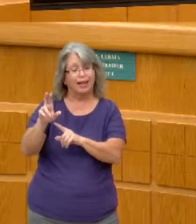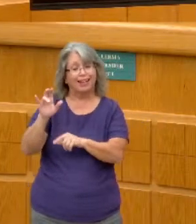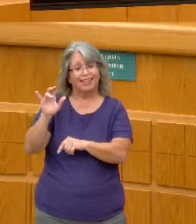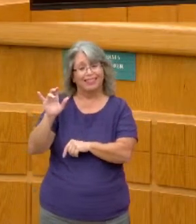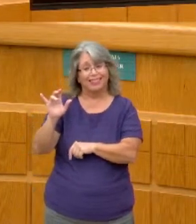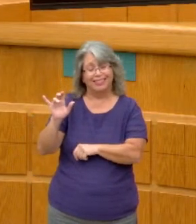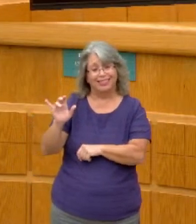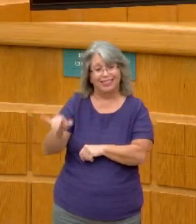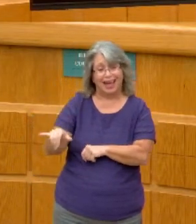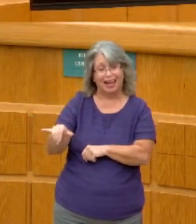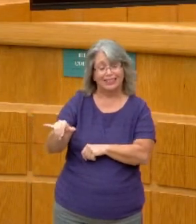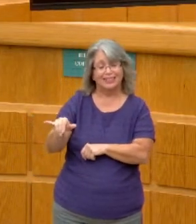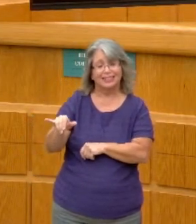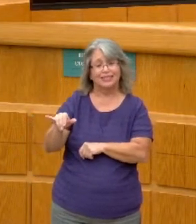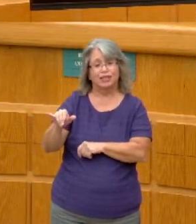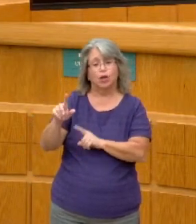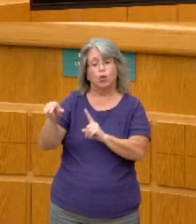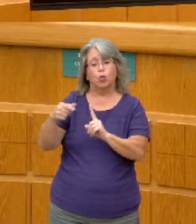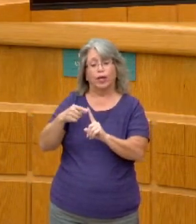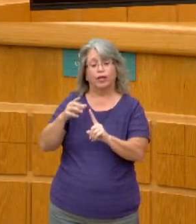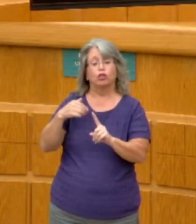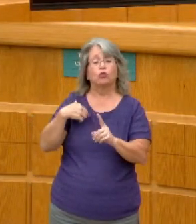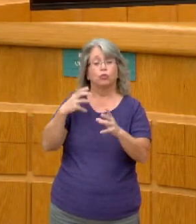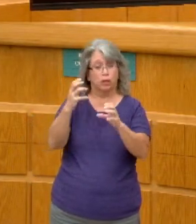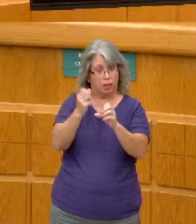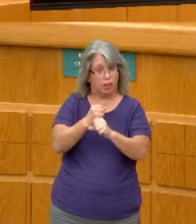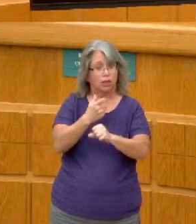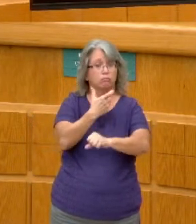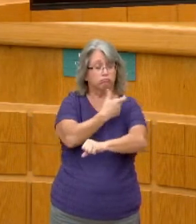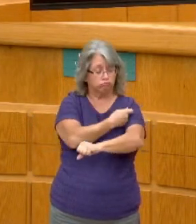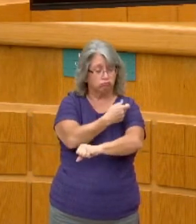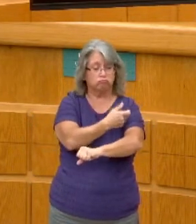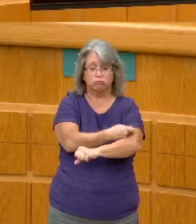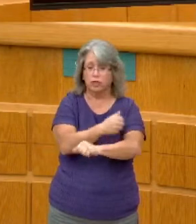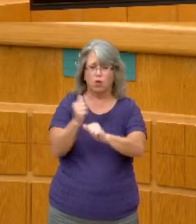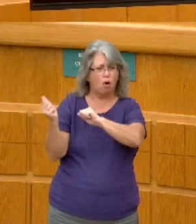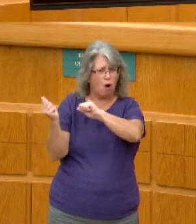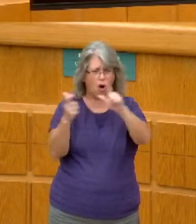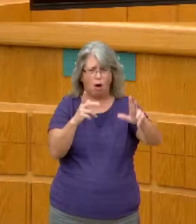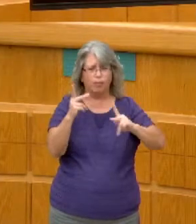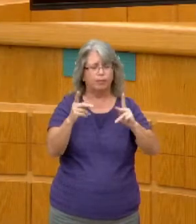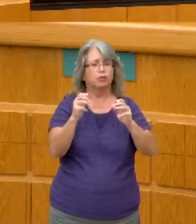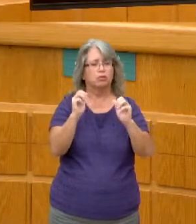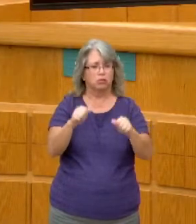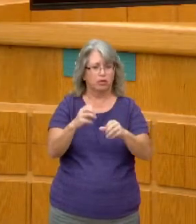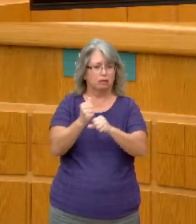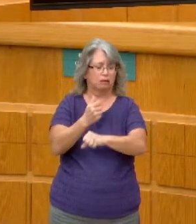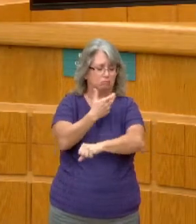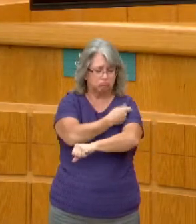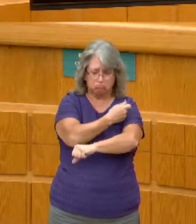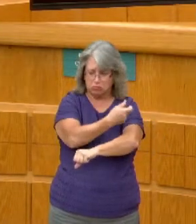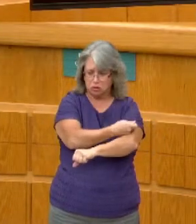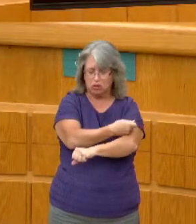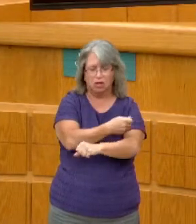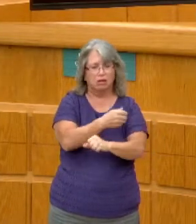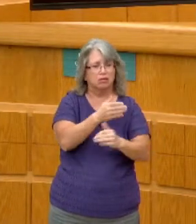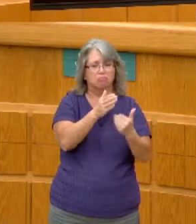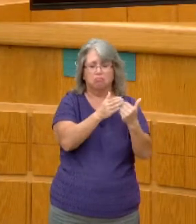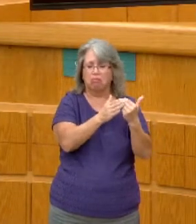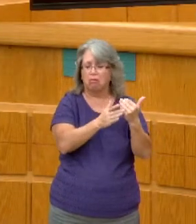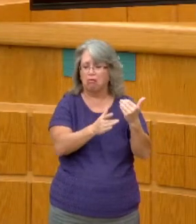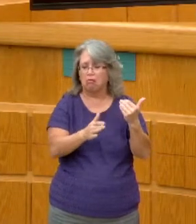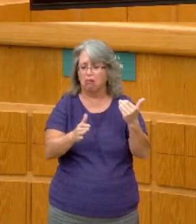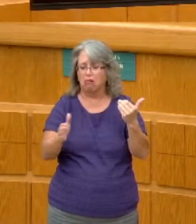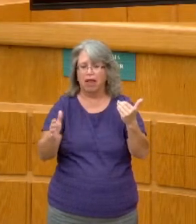called waning immunity. And those, we would all fall in that category. After so many months, maybe the